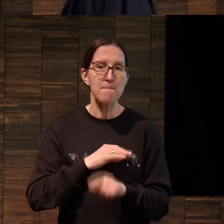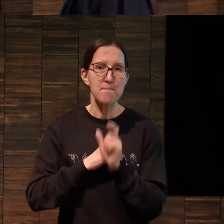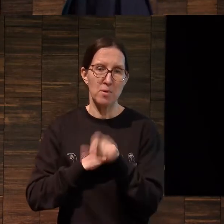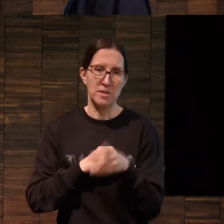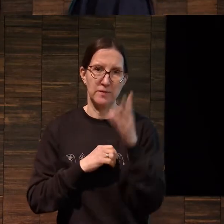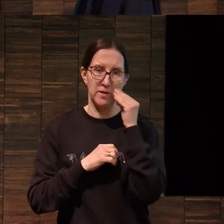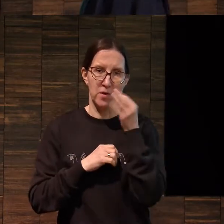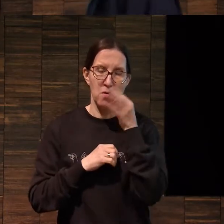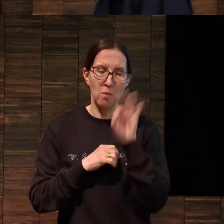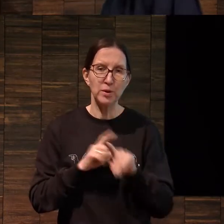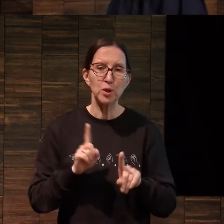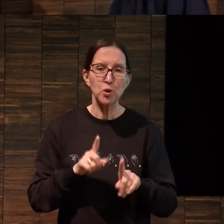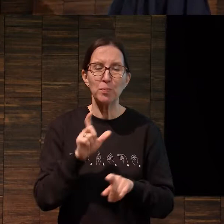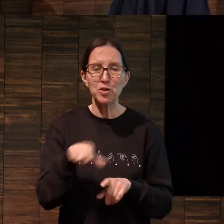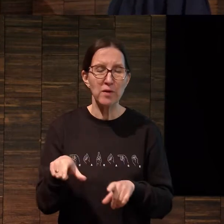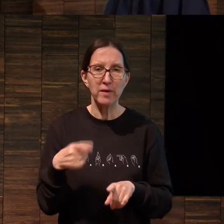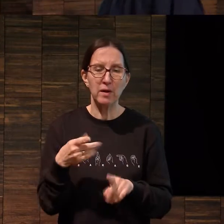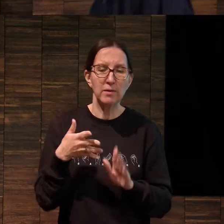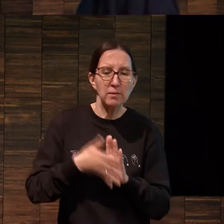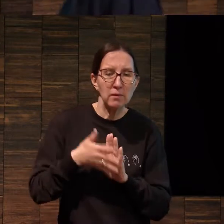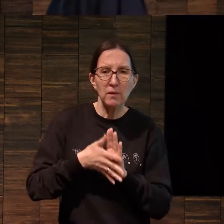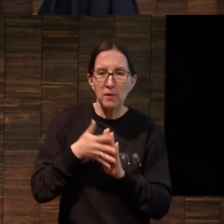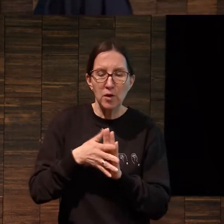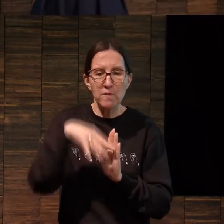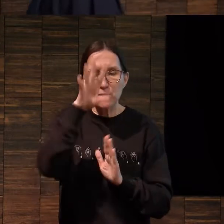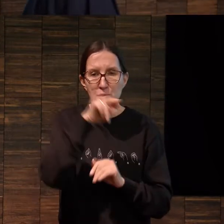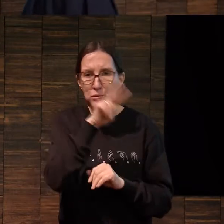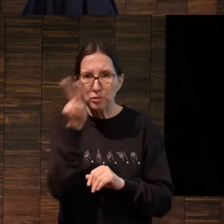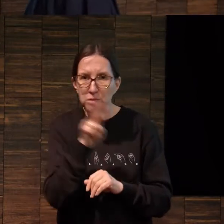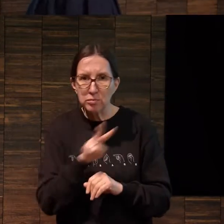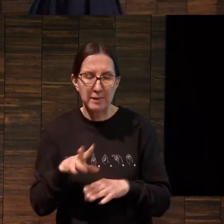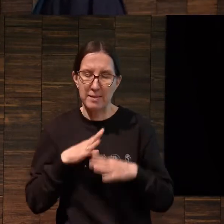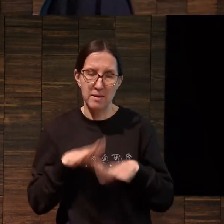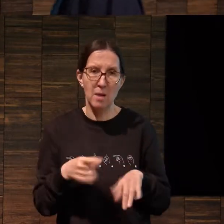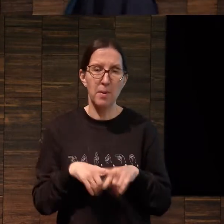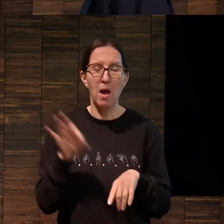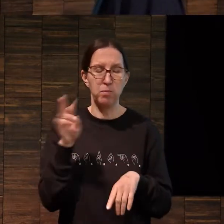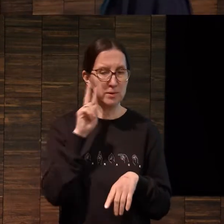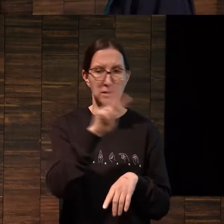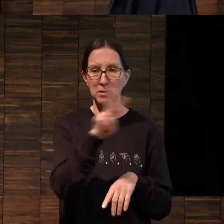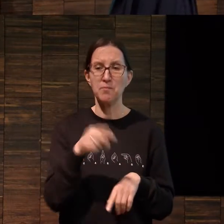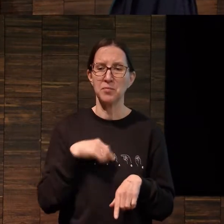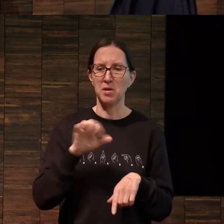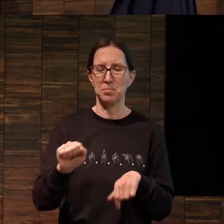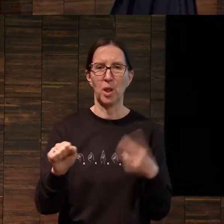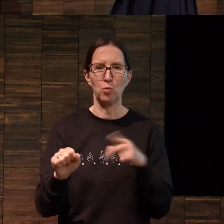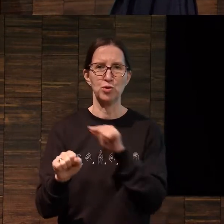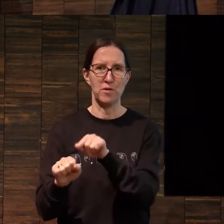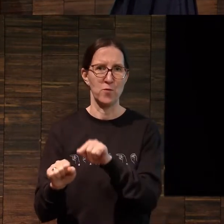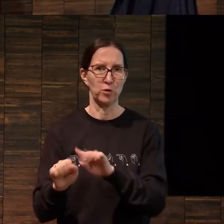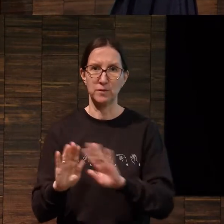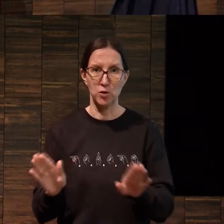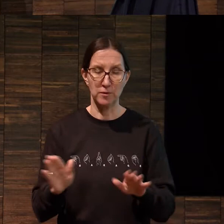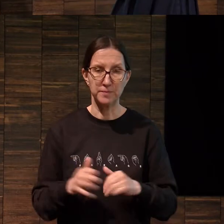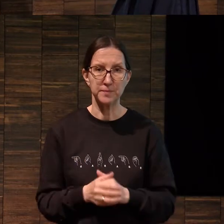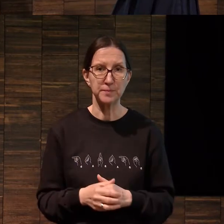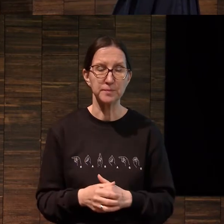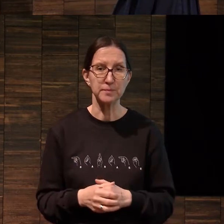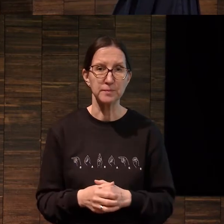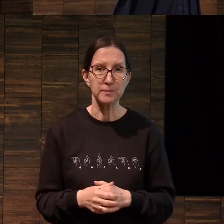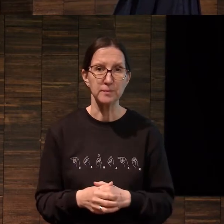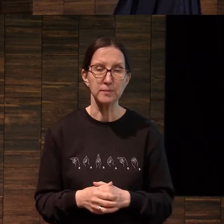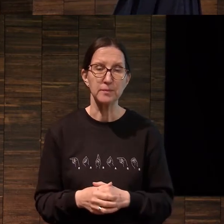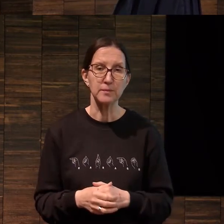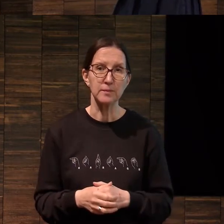but also for the whole UX, so that the user doesn't spend his time studying the whole page, but